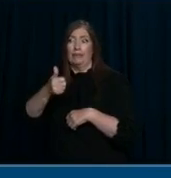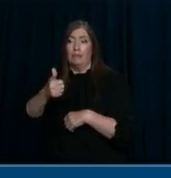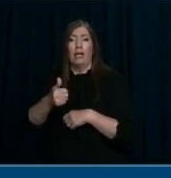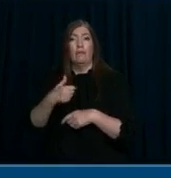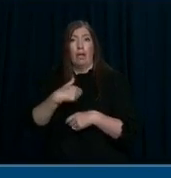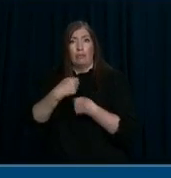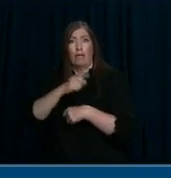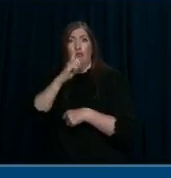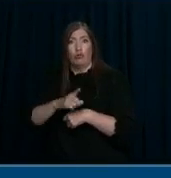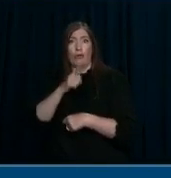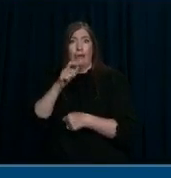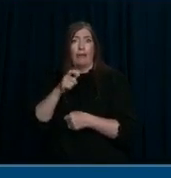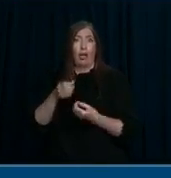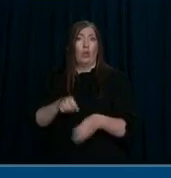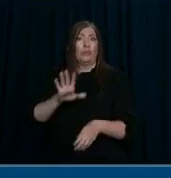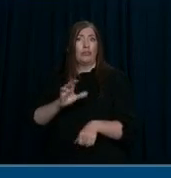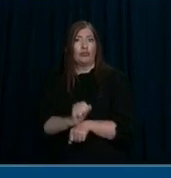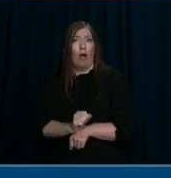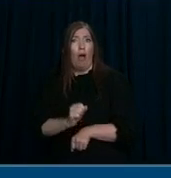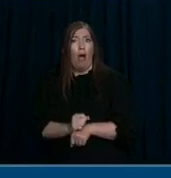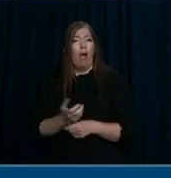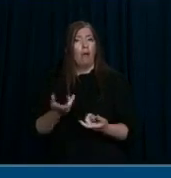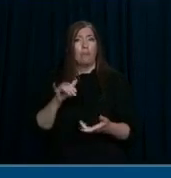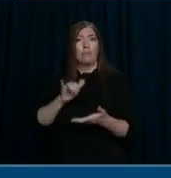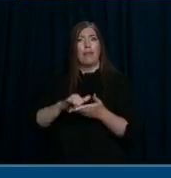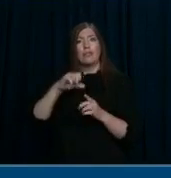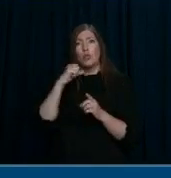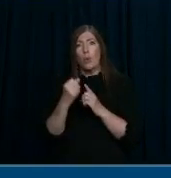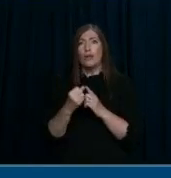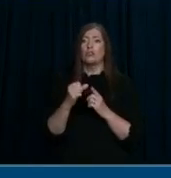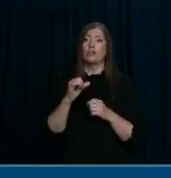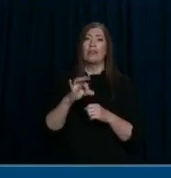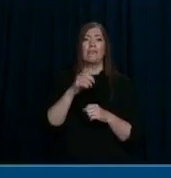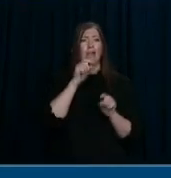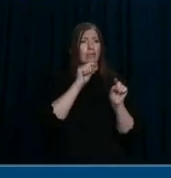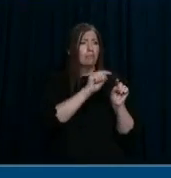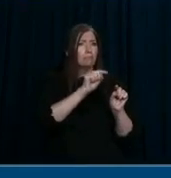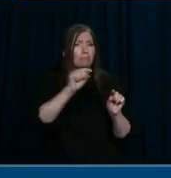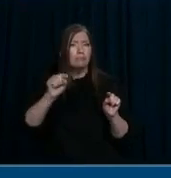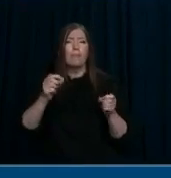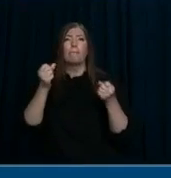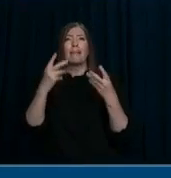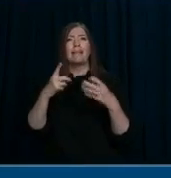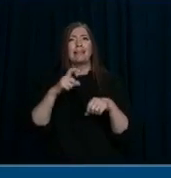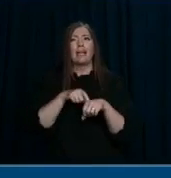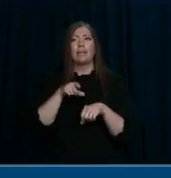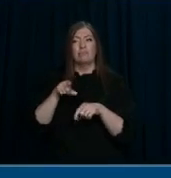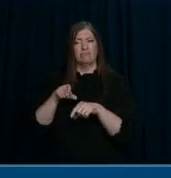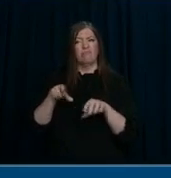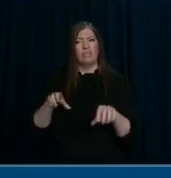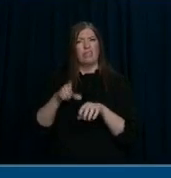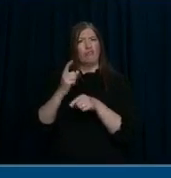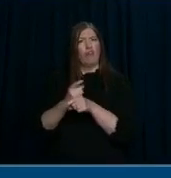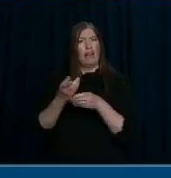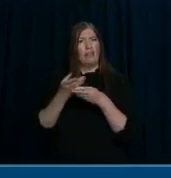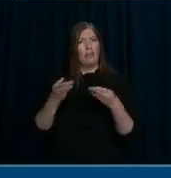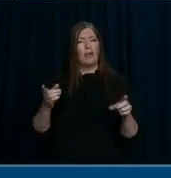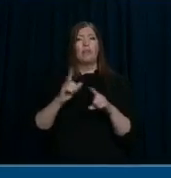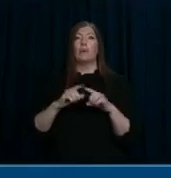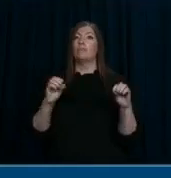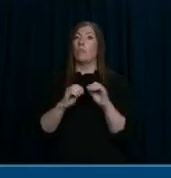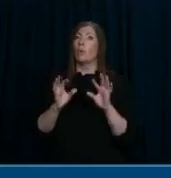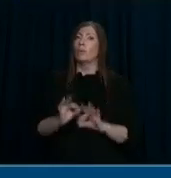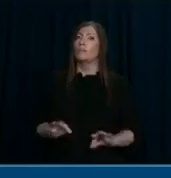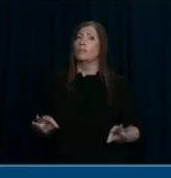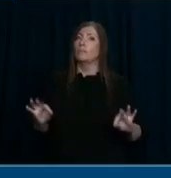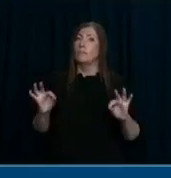his job because in that case, at least, if not in many, many other cases, he did the right thing. But the larger question is one